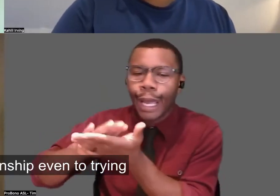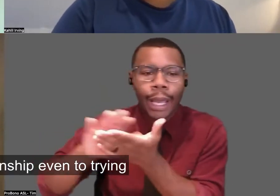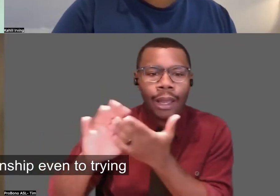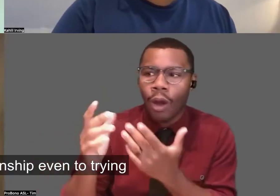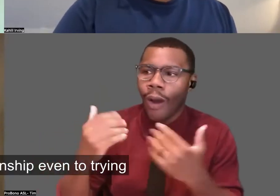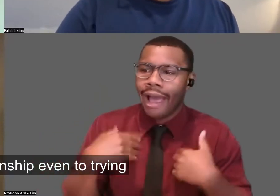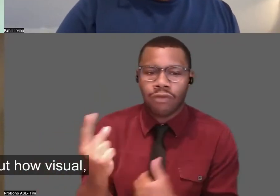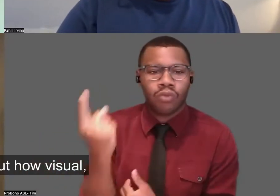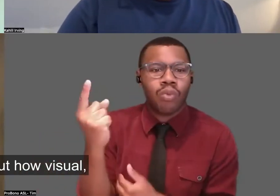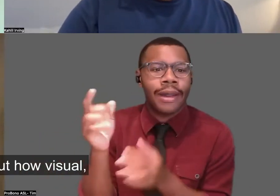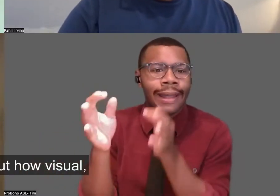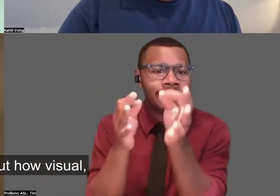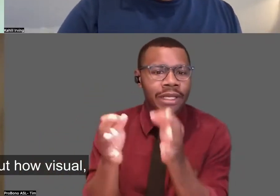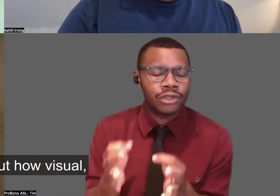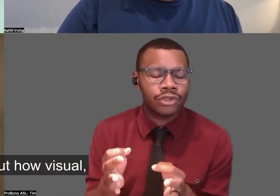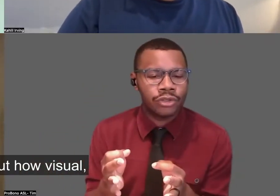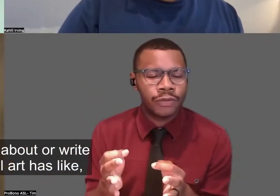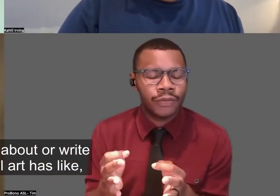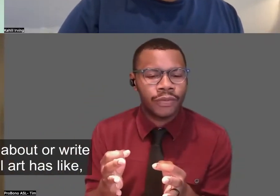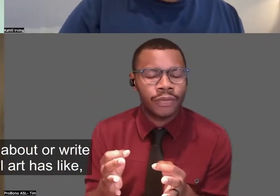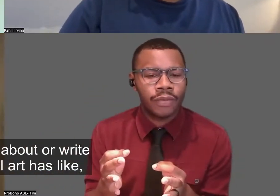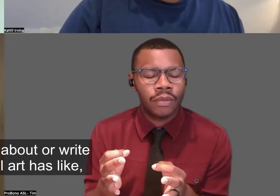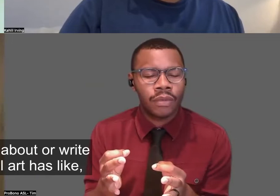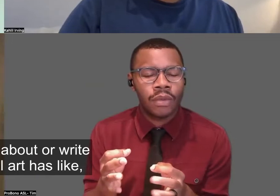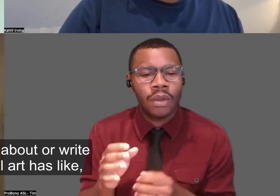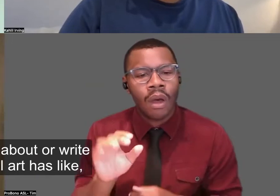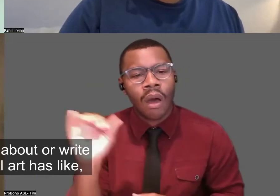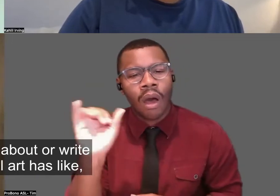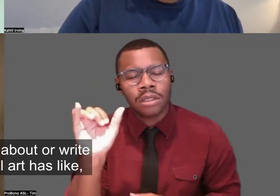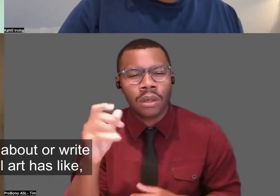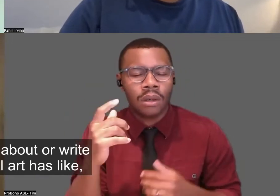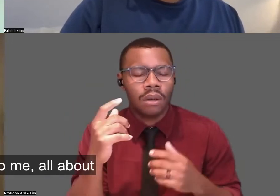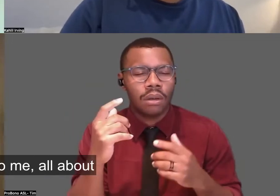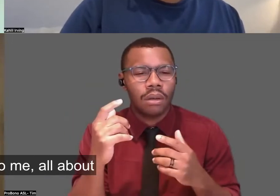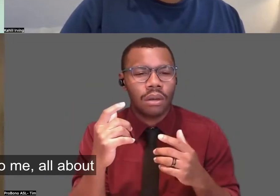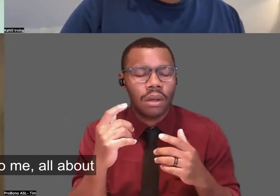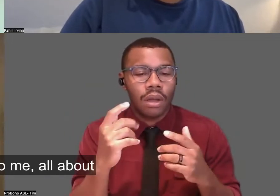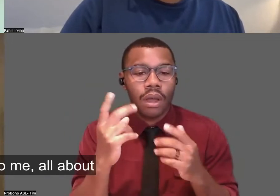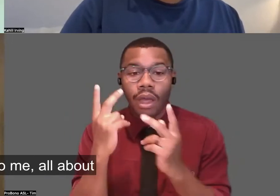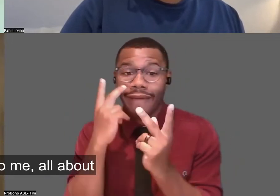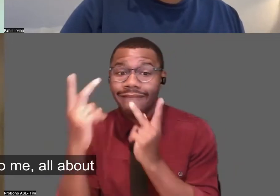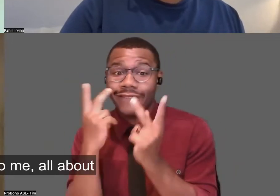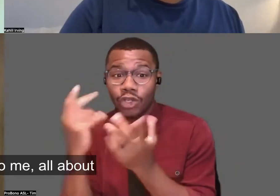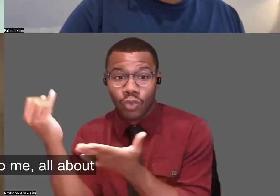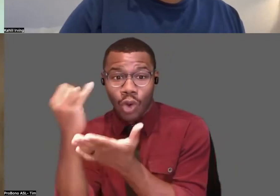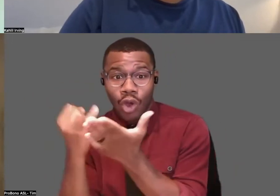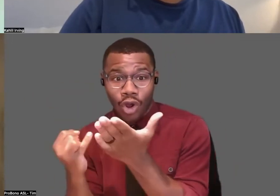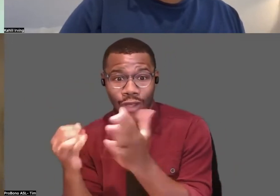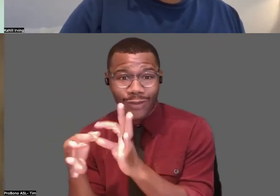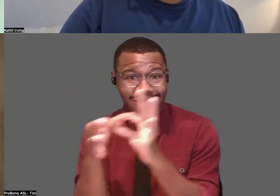the relationship even to trying to think about how to think about or write about visual art has like lately been to me all